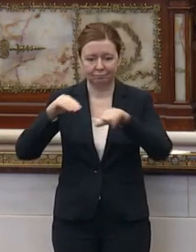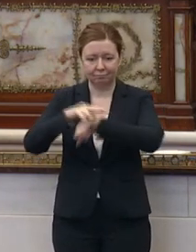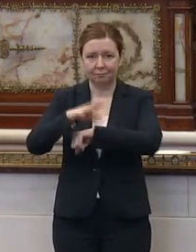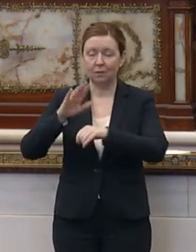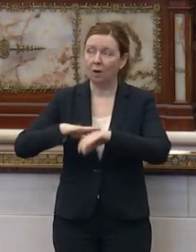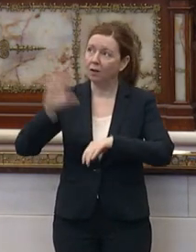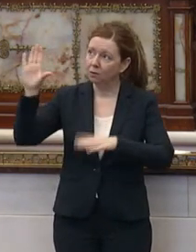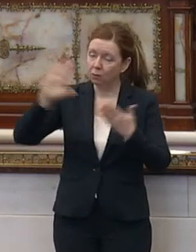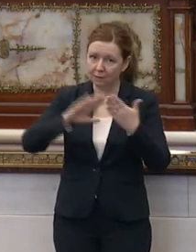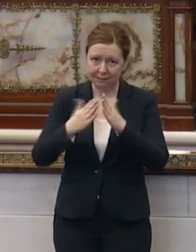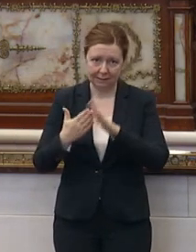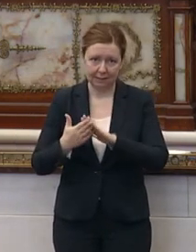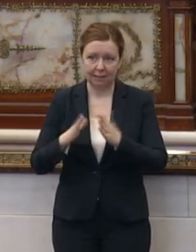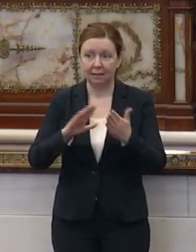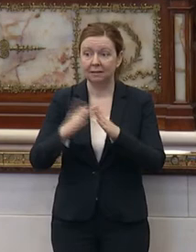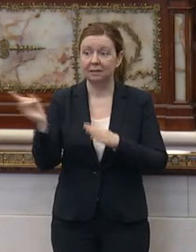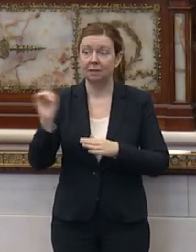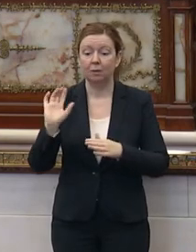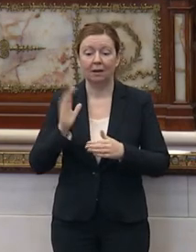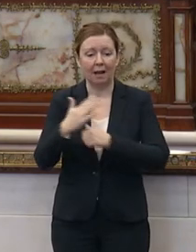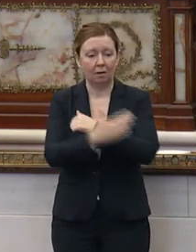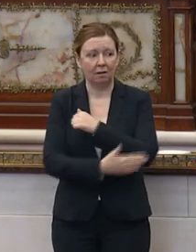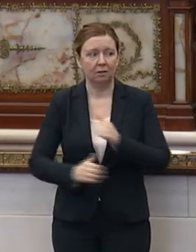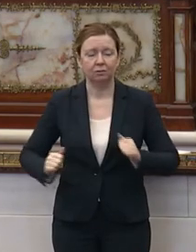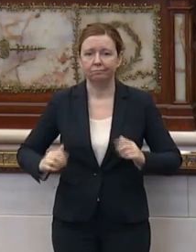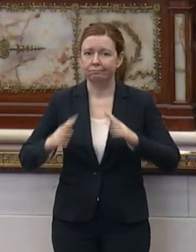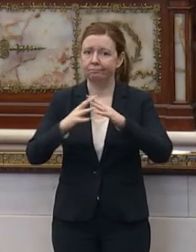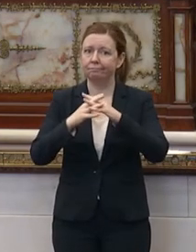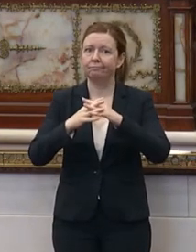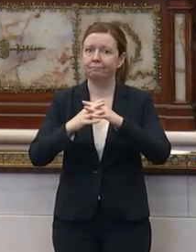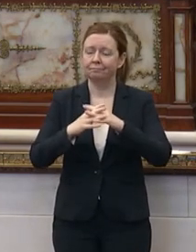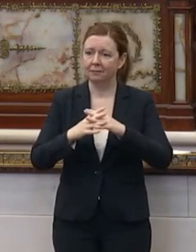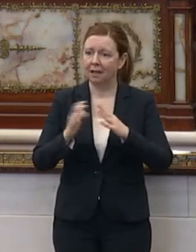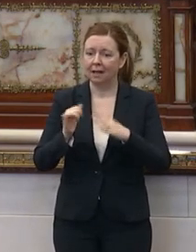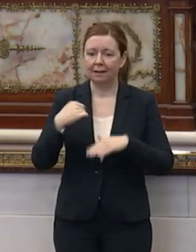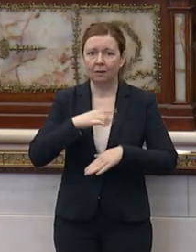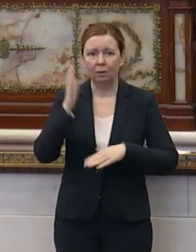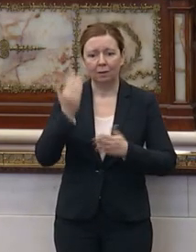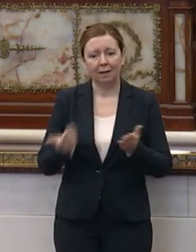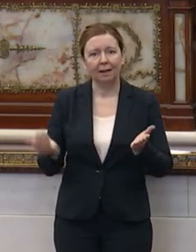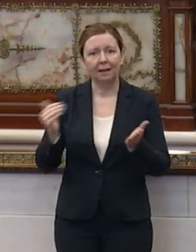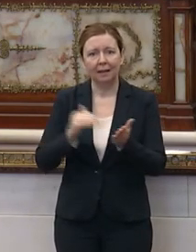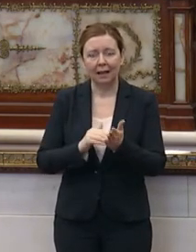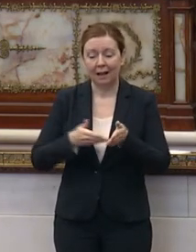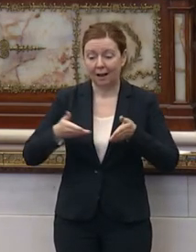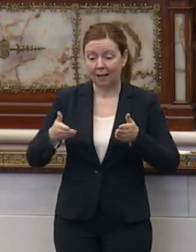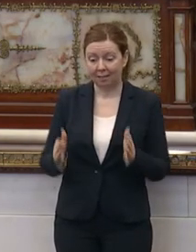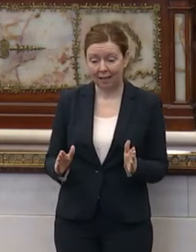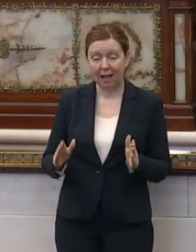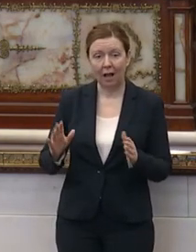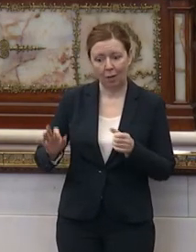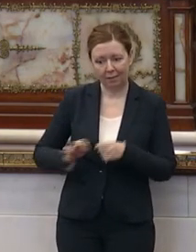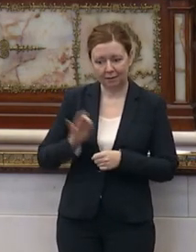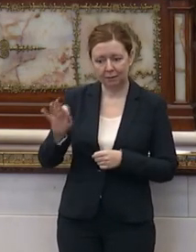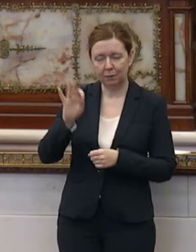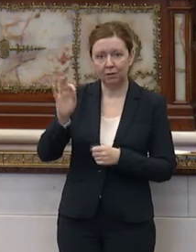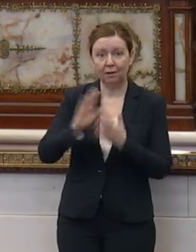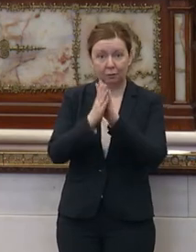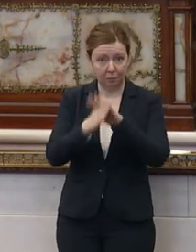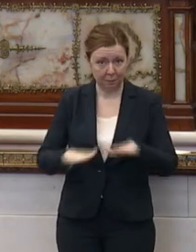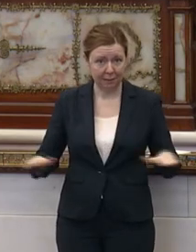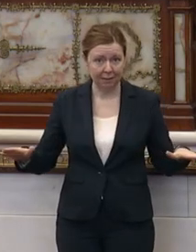your city, the city where our nation began, and that we will again allow the spirit of